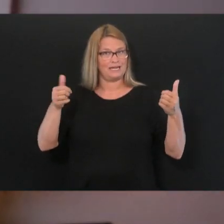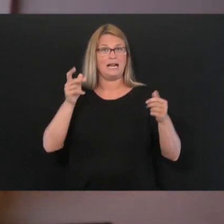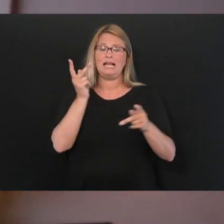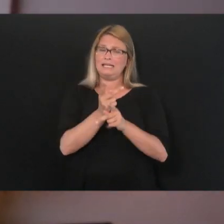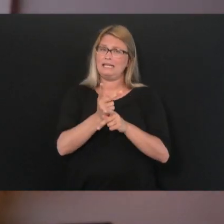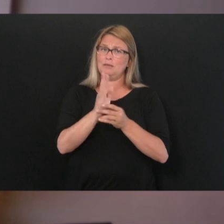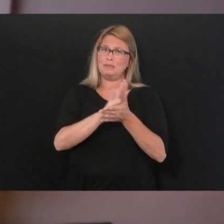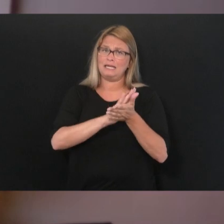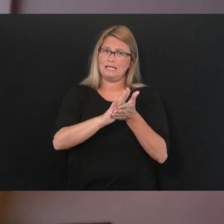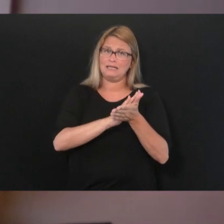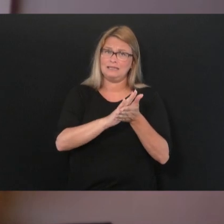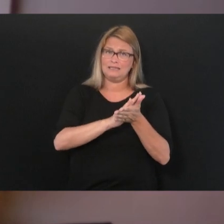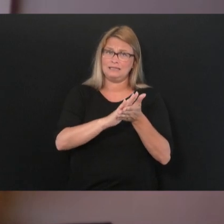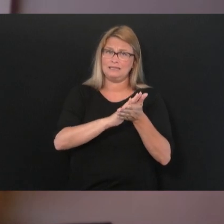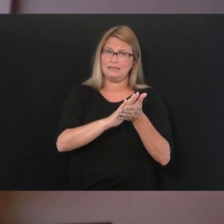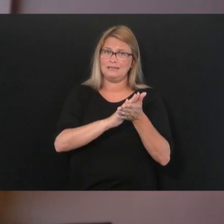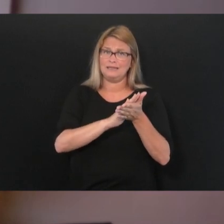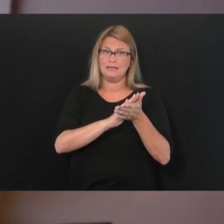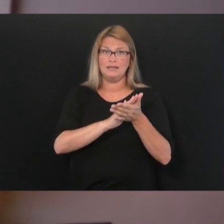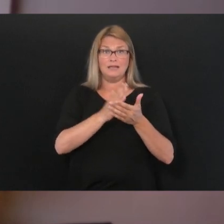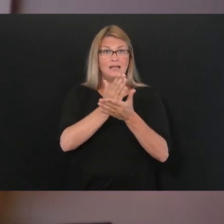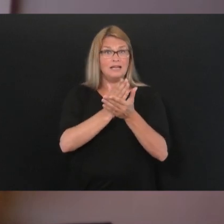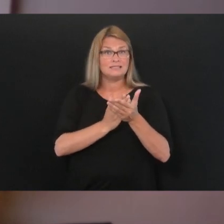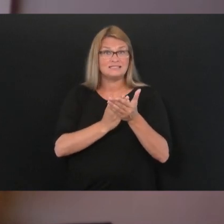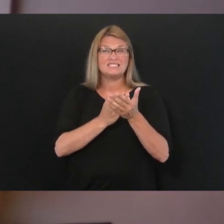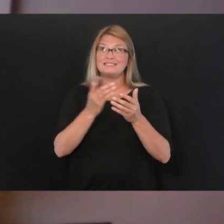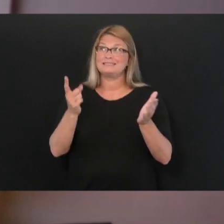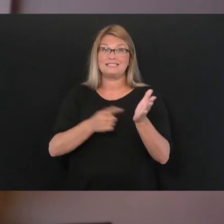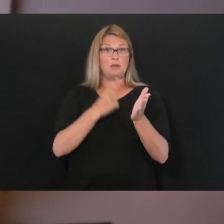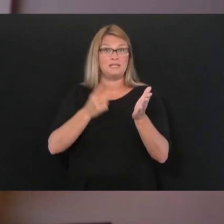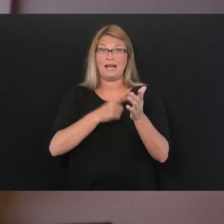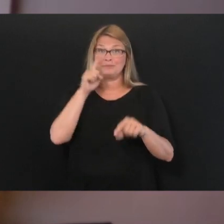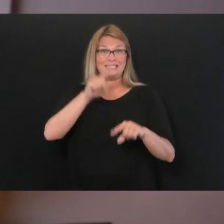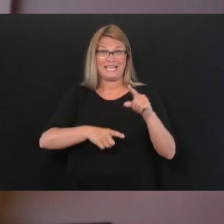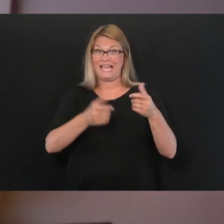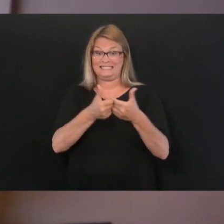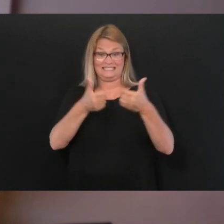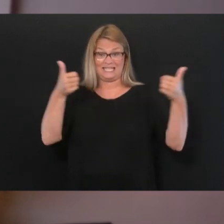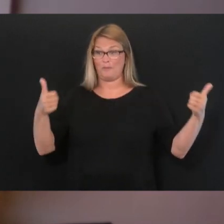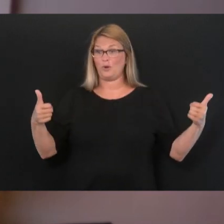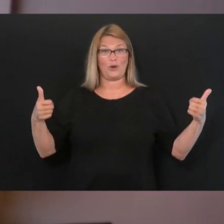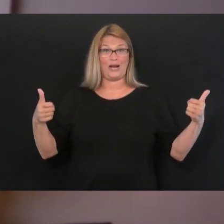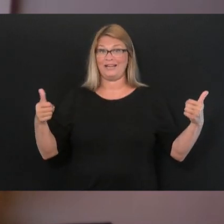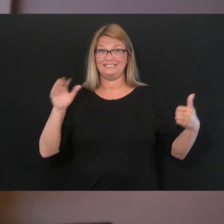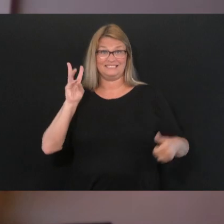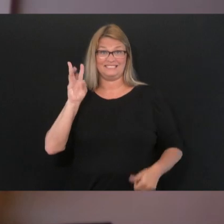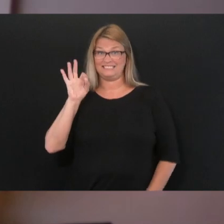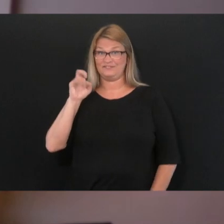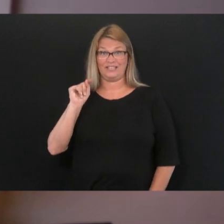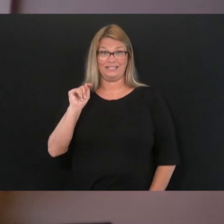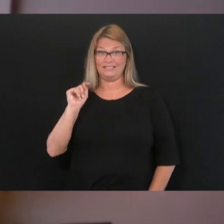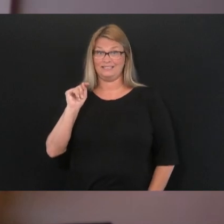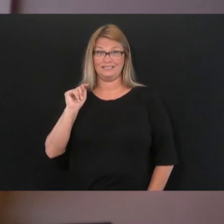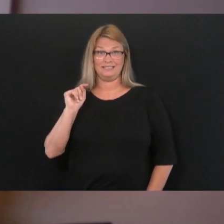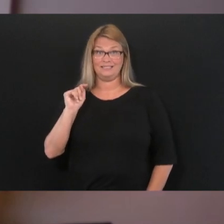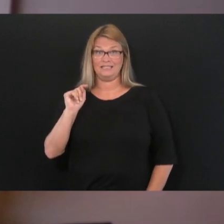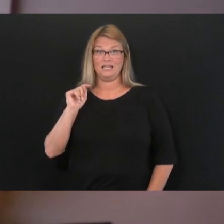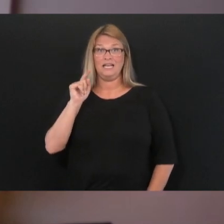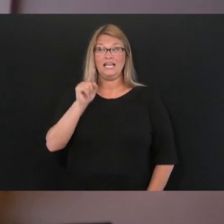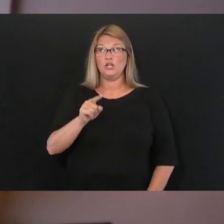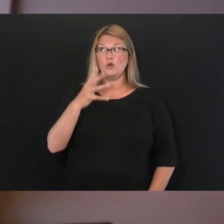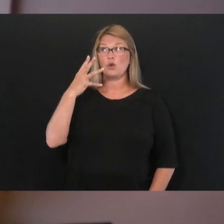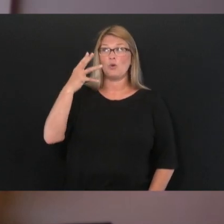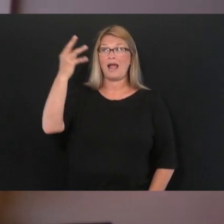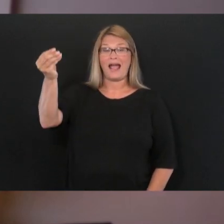And ultimately, there's times you can't separate by 6 feet, and it's just not possible if you go back out.